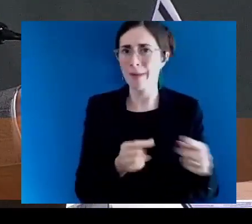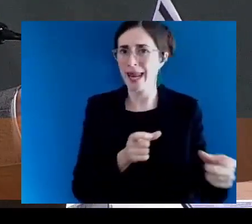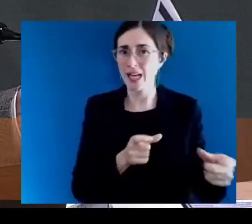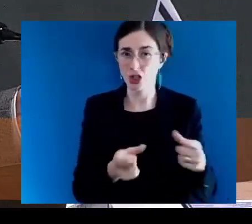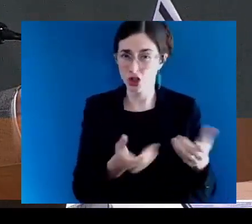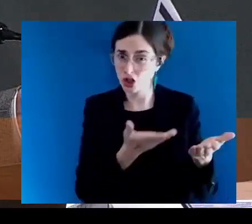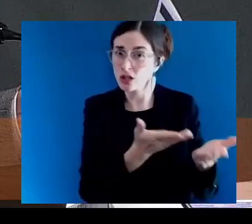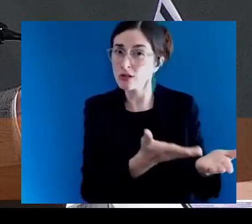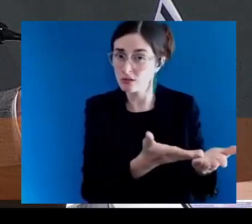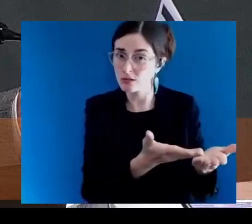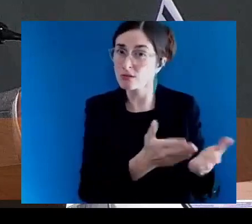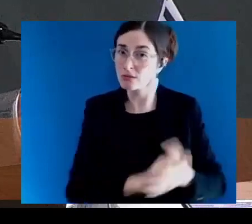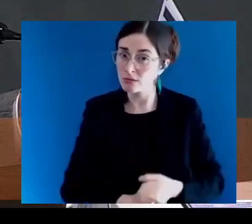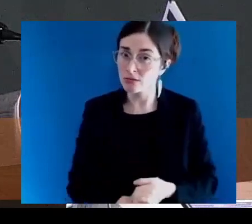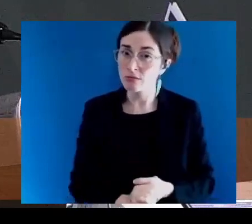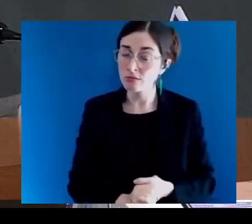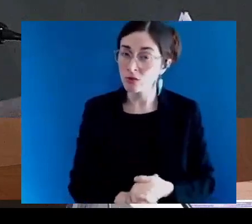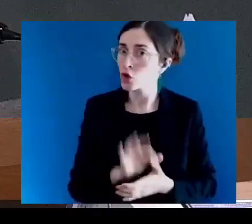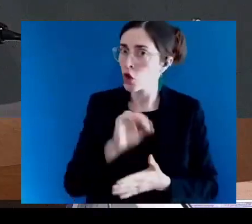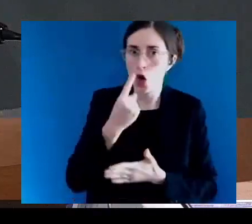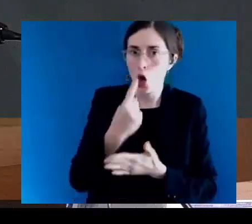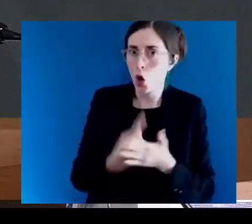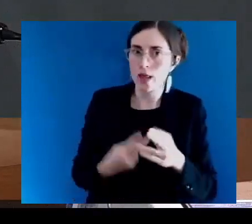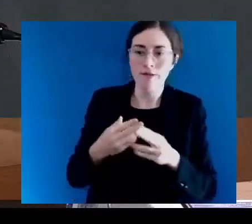future. Yes, I can imagine.